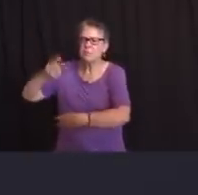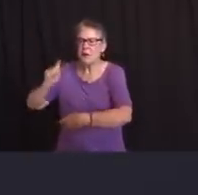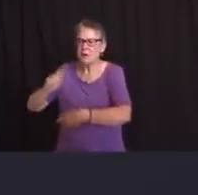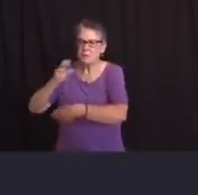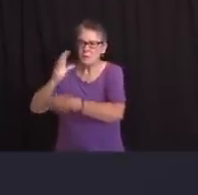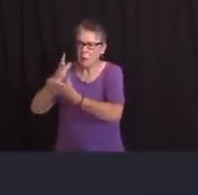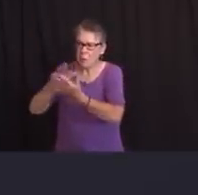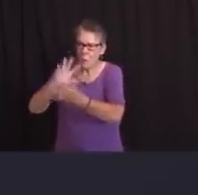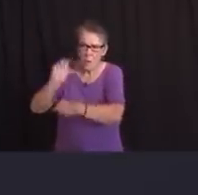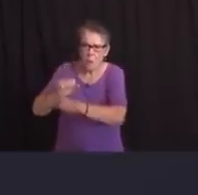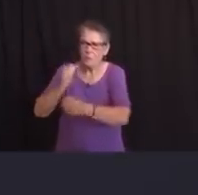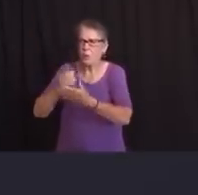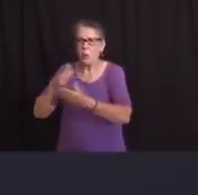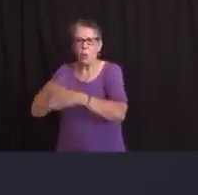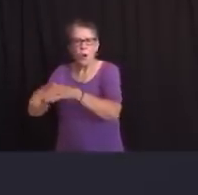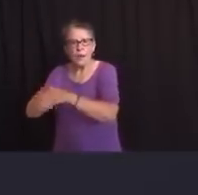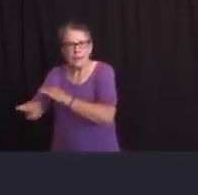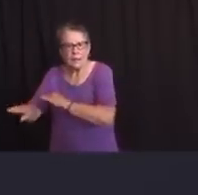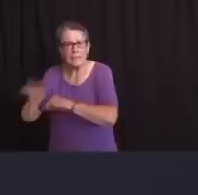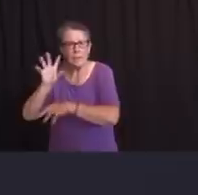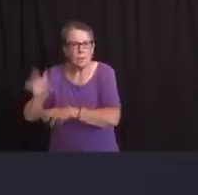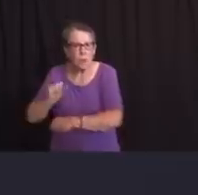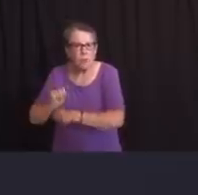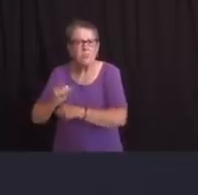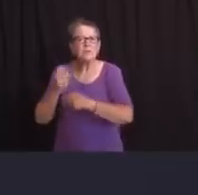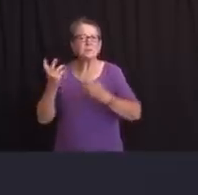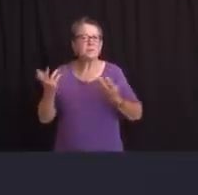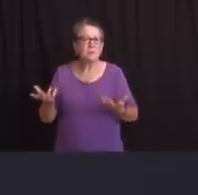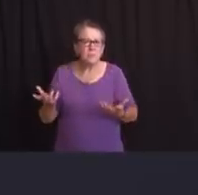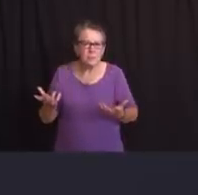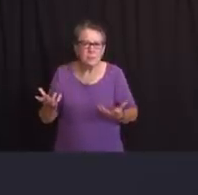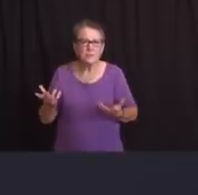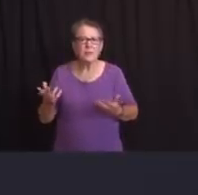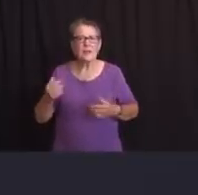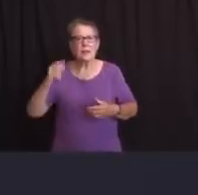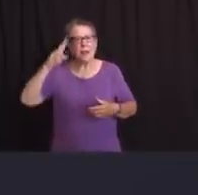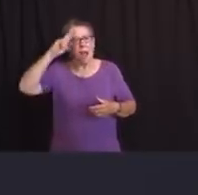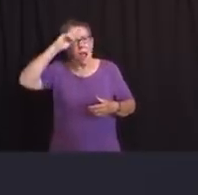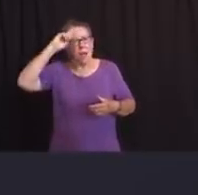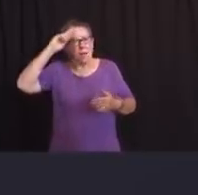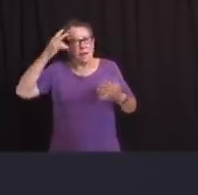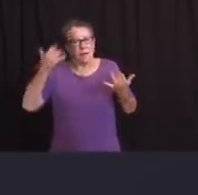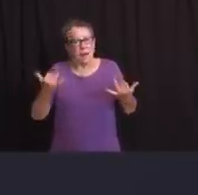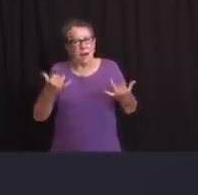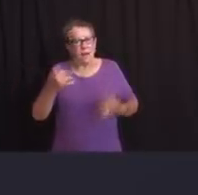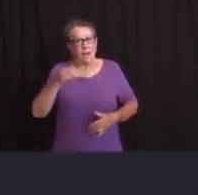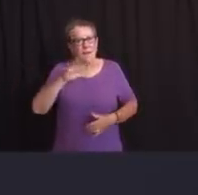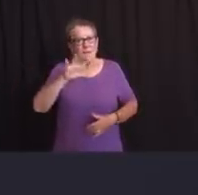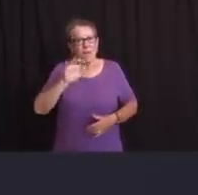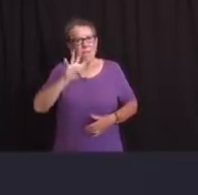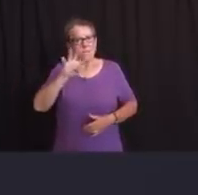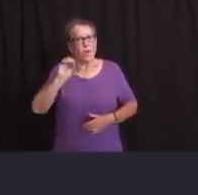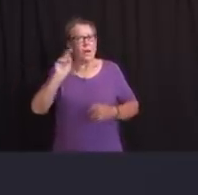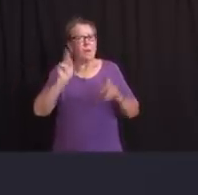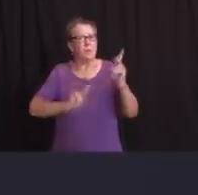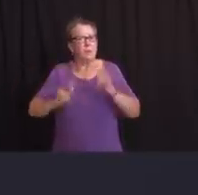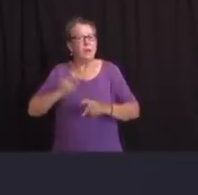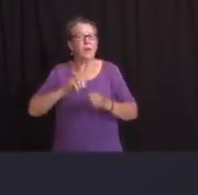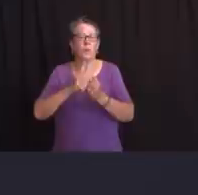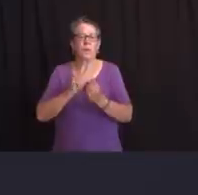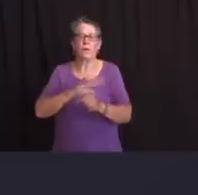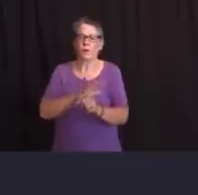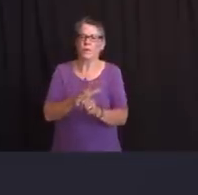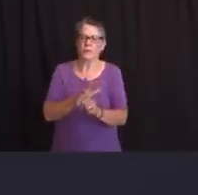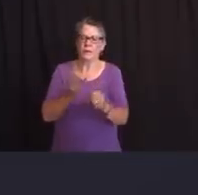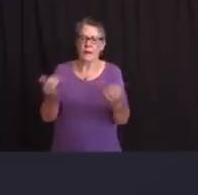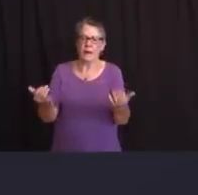Moving on to my daily report, as the governor shared, our hospitals are reporting 540 hospitalizations of COVID-19 patients and